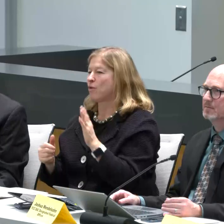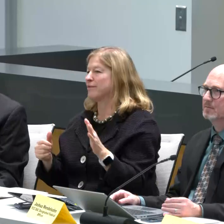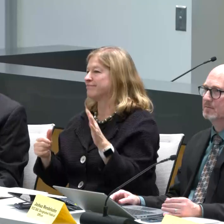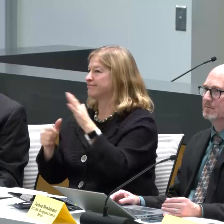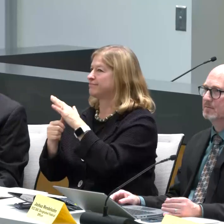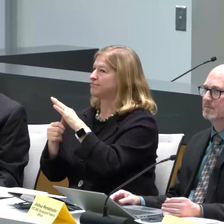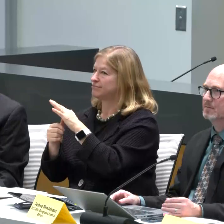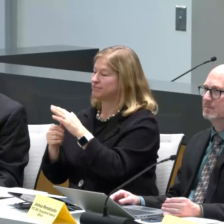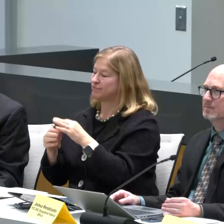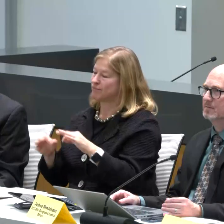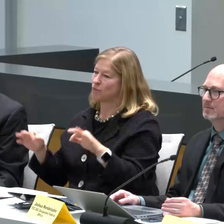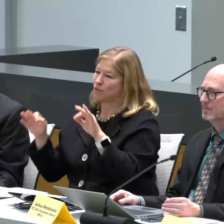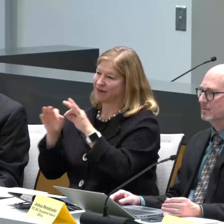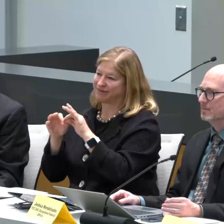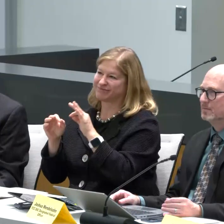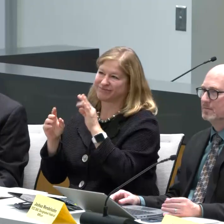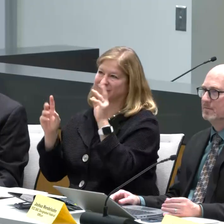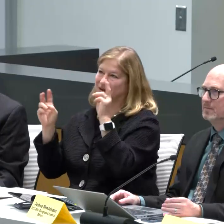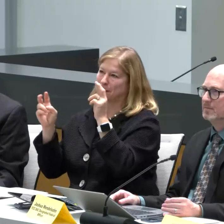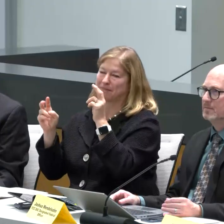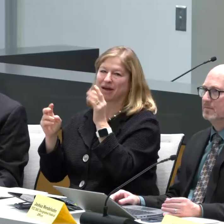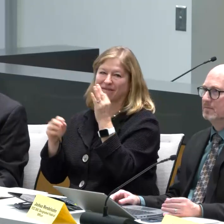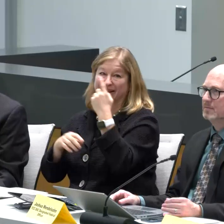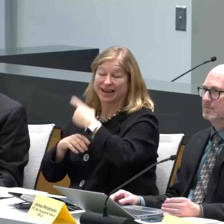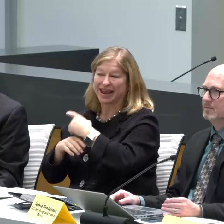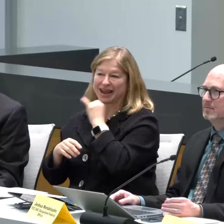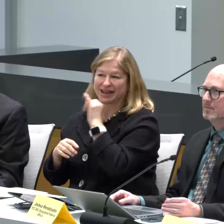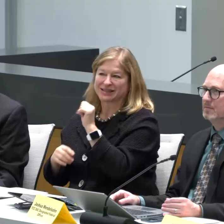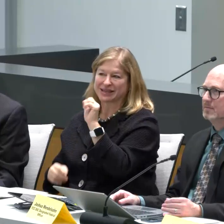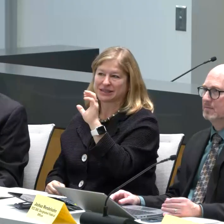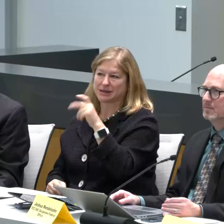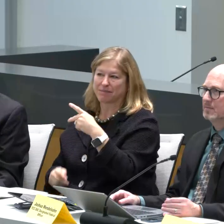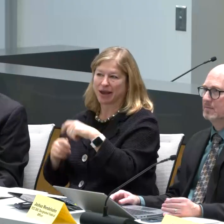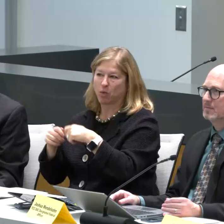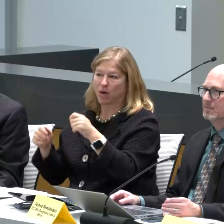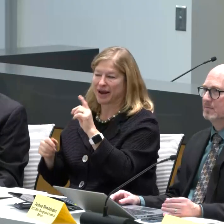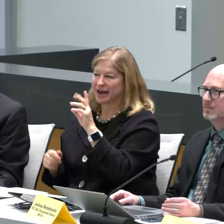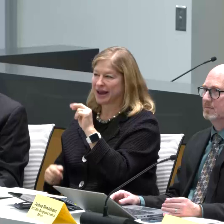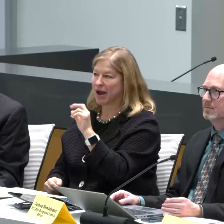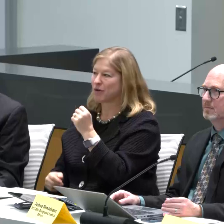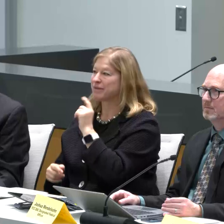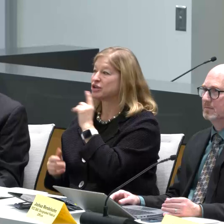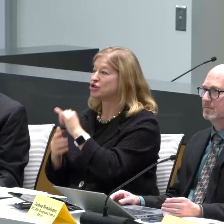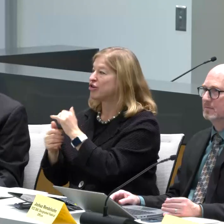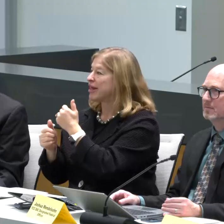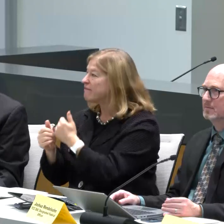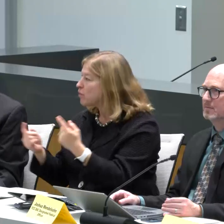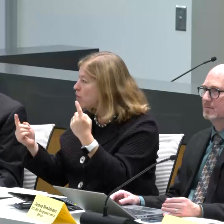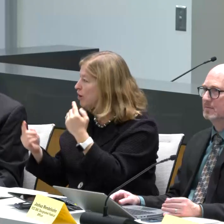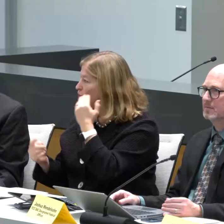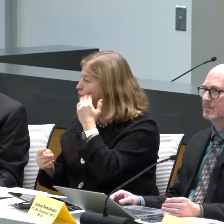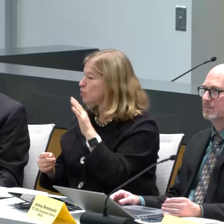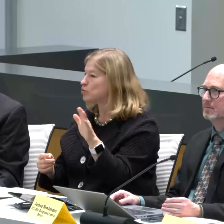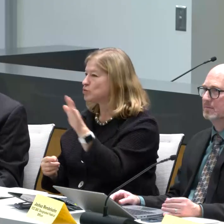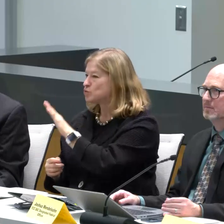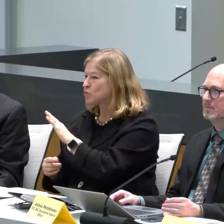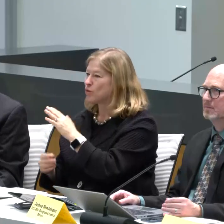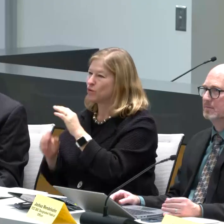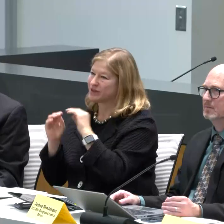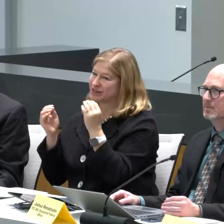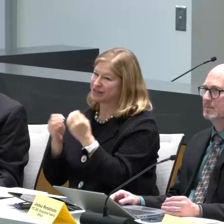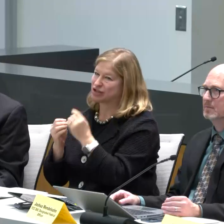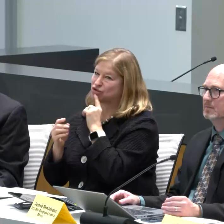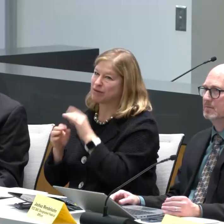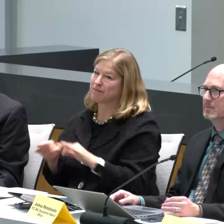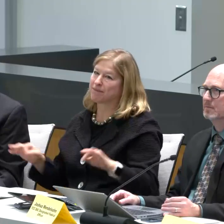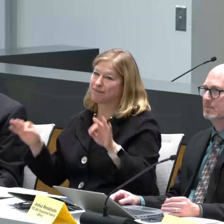Affordable Connectivity Program, and that is really our top priority of the day, is our ACP wind-down